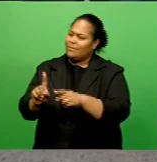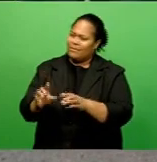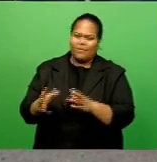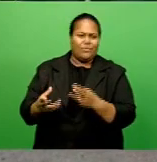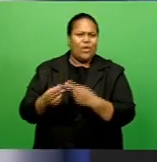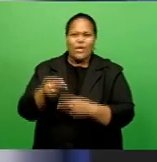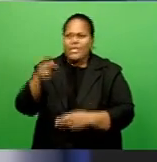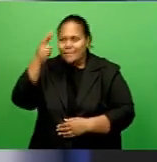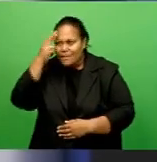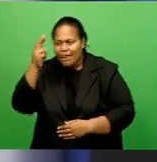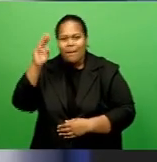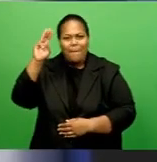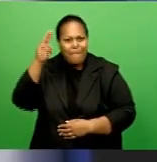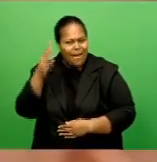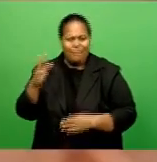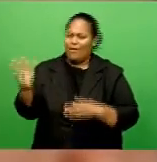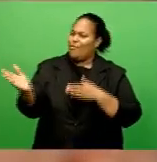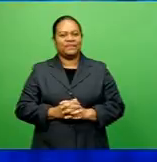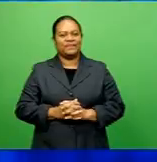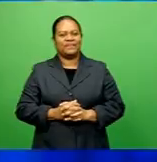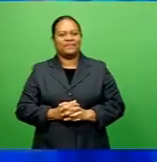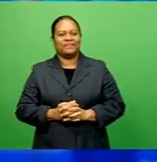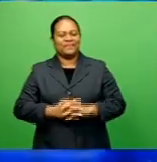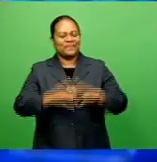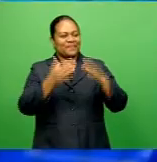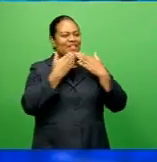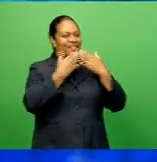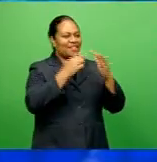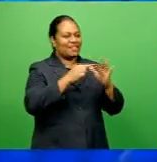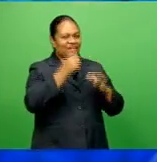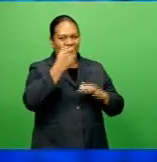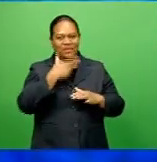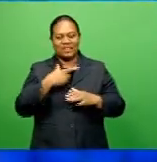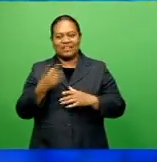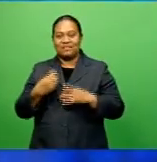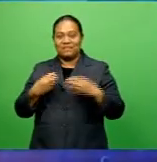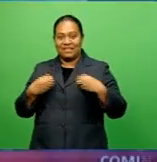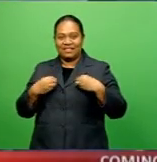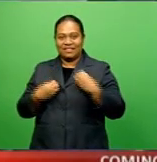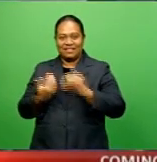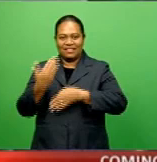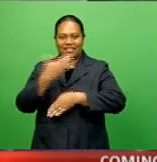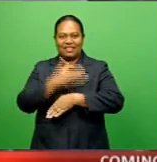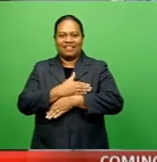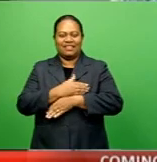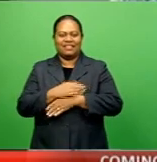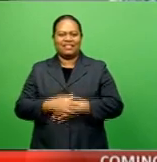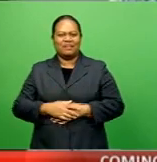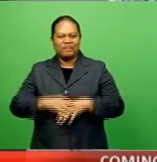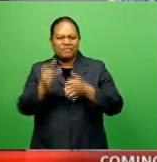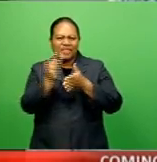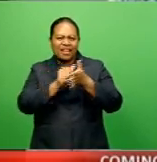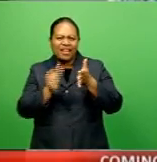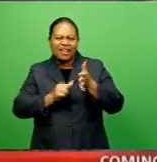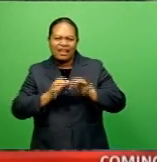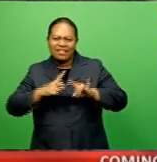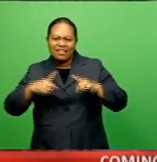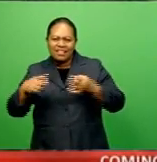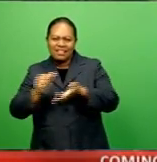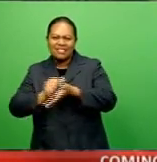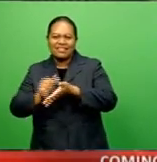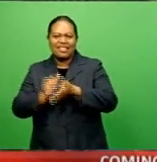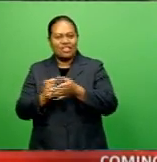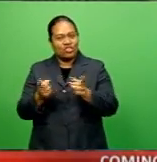and madam, irrespective of the status. Thanks, Edwin. Coming up in business tonight, handicraft sellers change